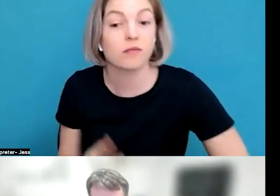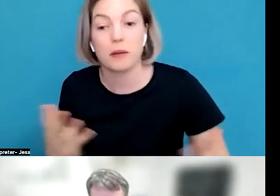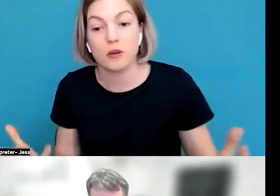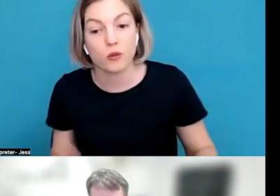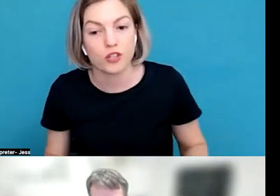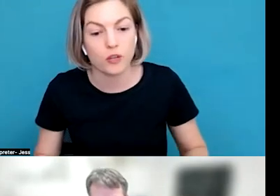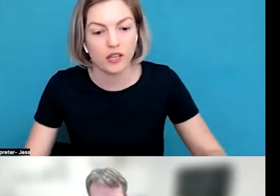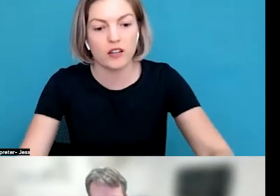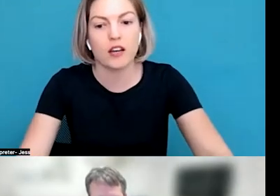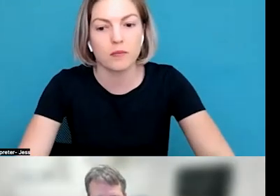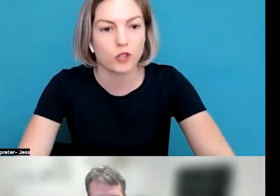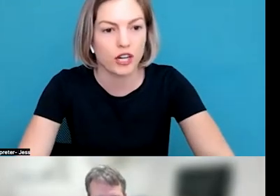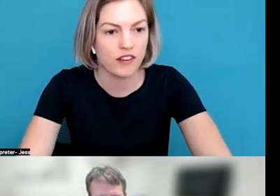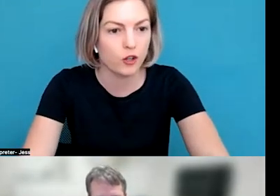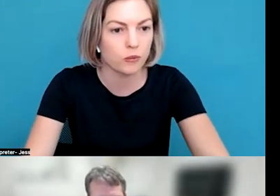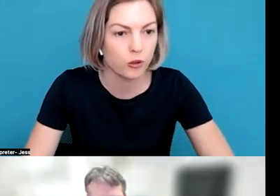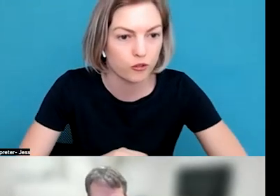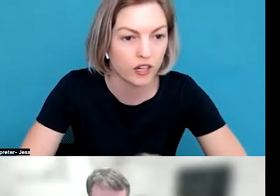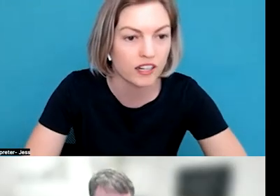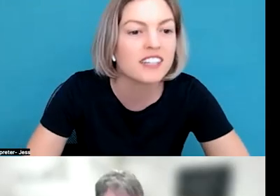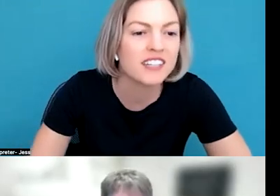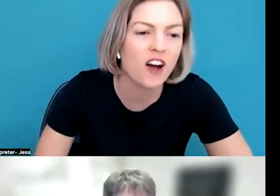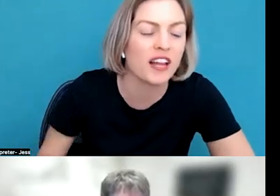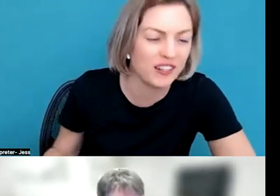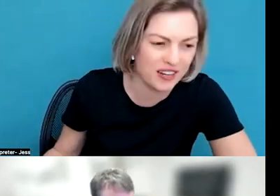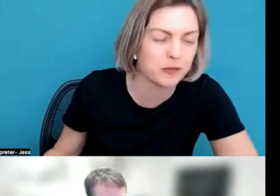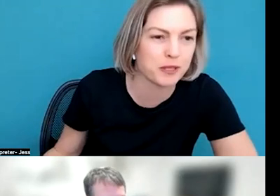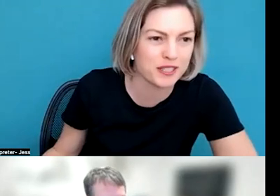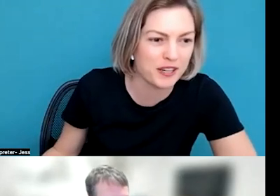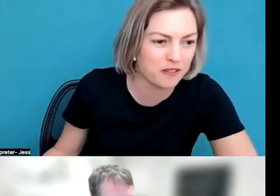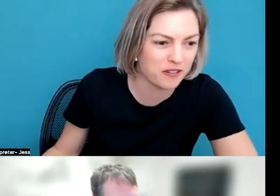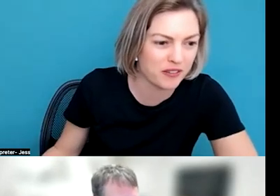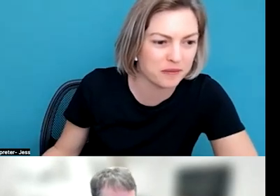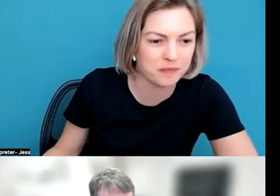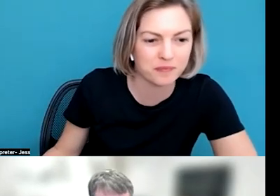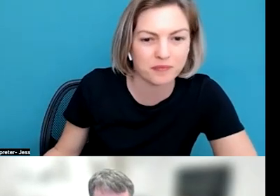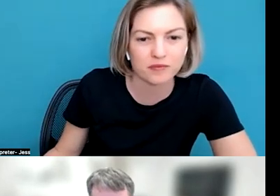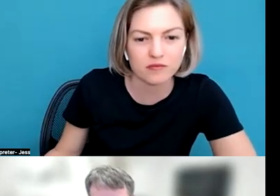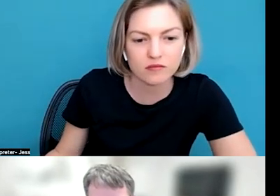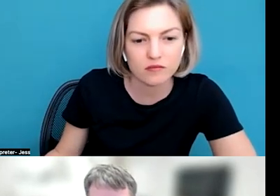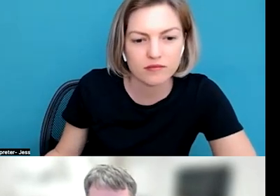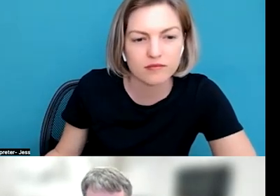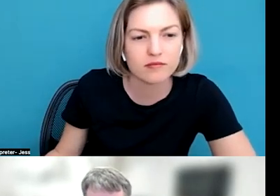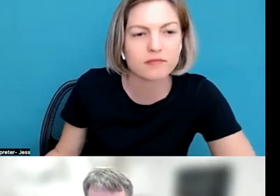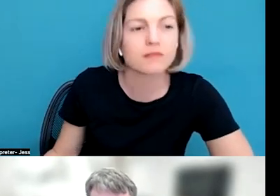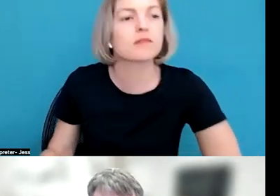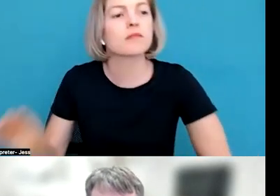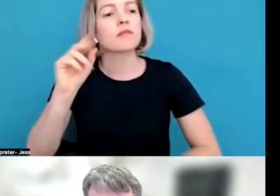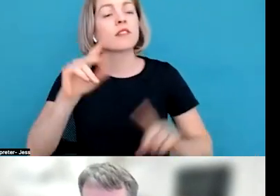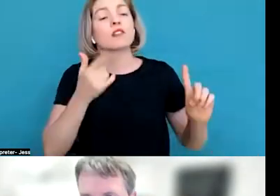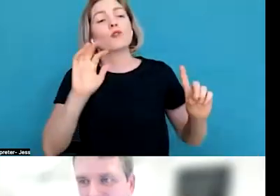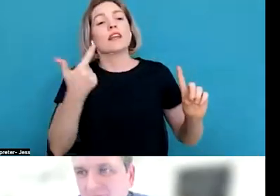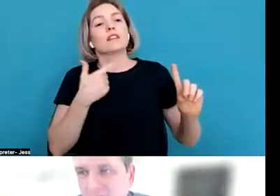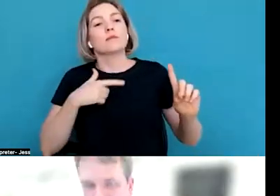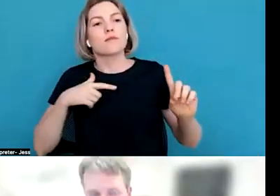that maybe those are things that we could try to find a new approach for. I'll let the next person take over from there. Okay. Greg,